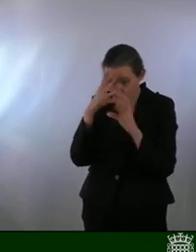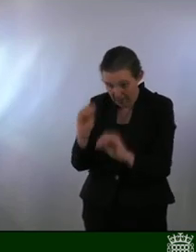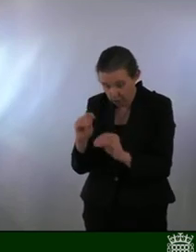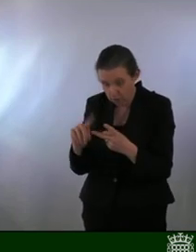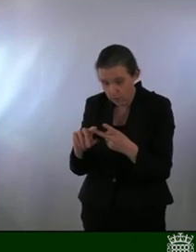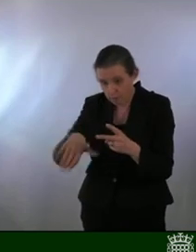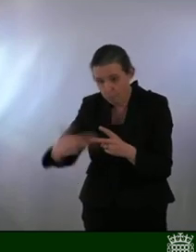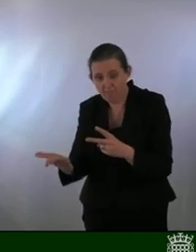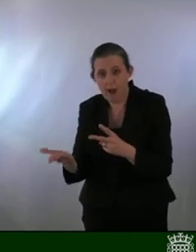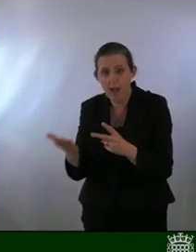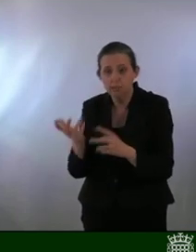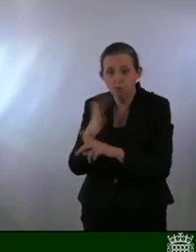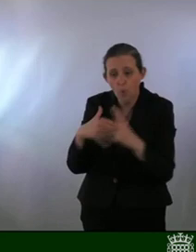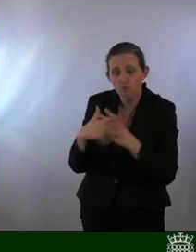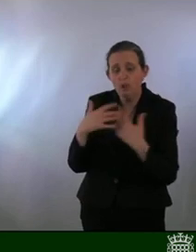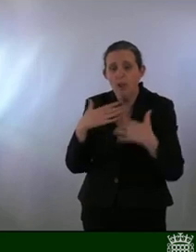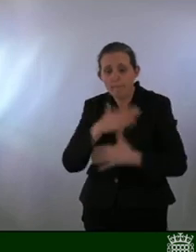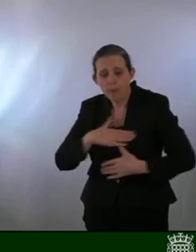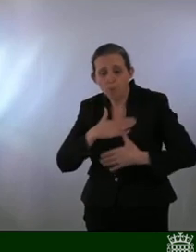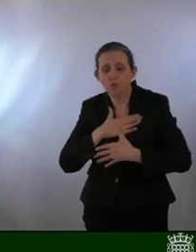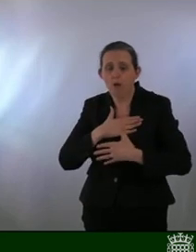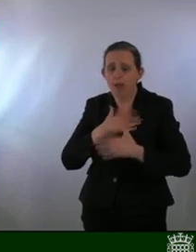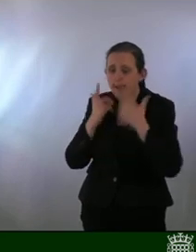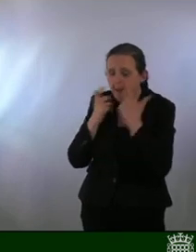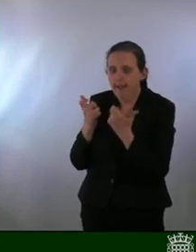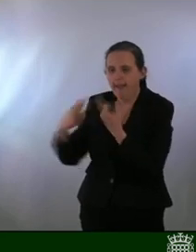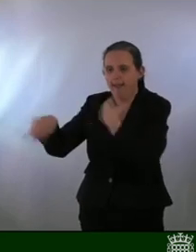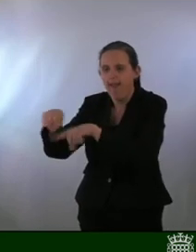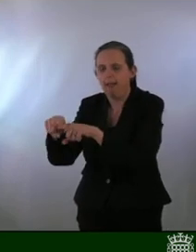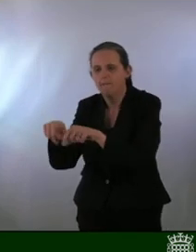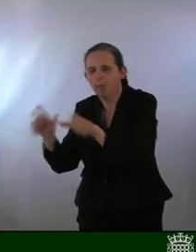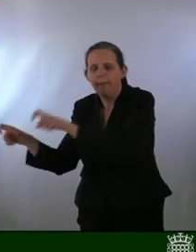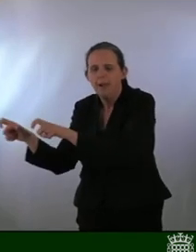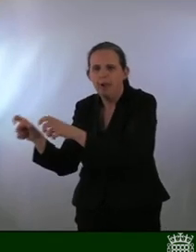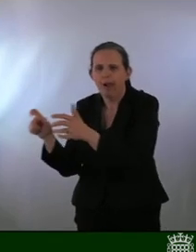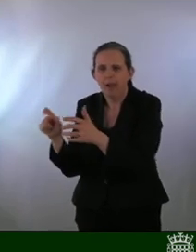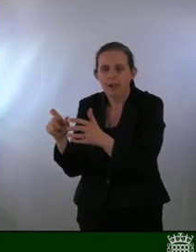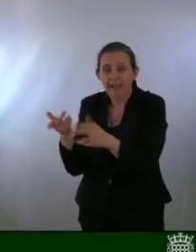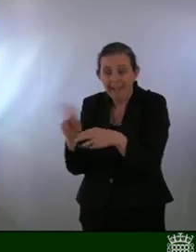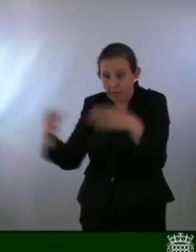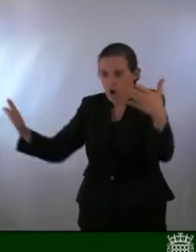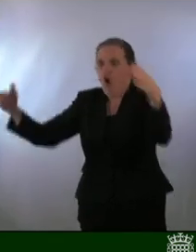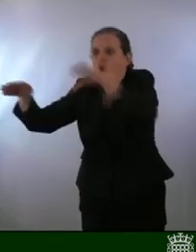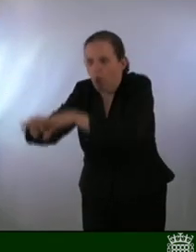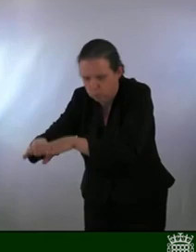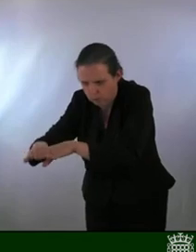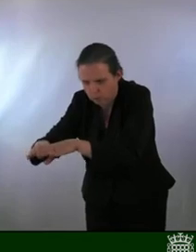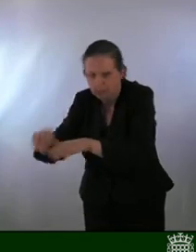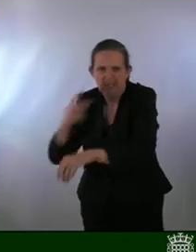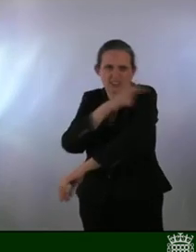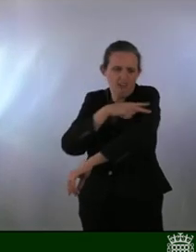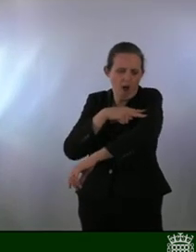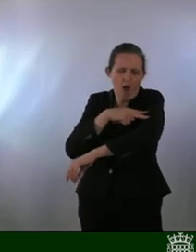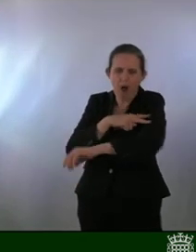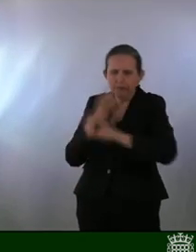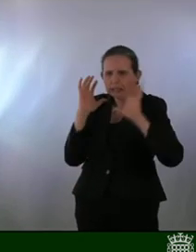support and respite for families. And the staff there are very worried about what will happen in the event that the school has to close, about the provision of